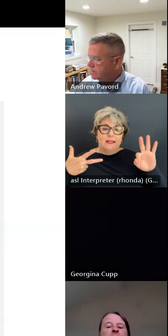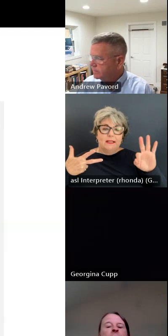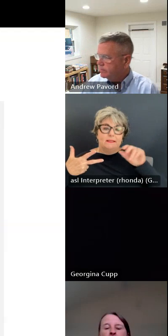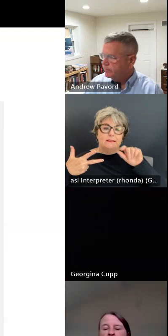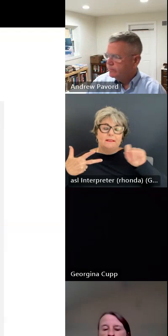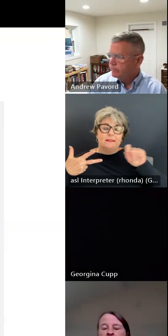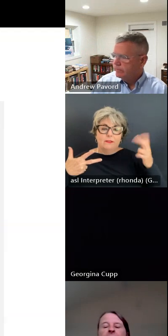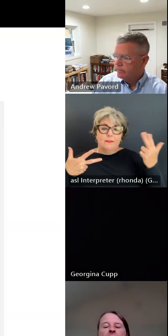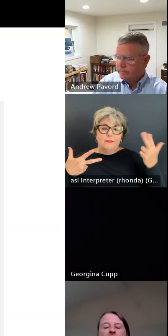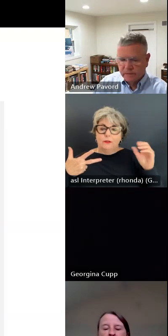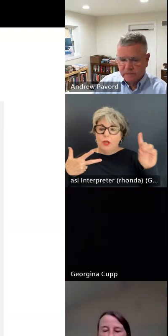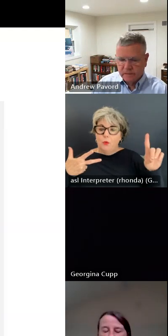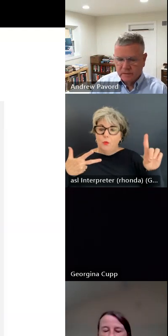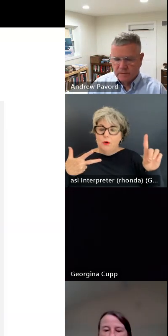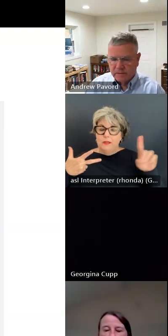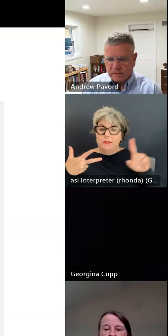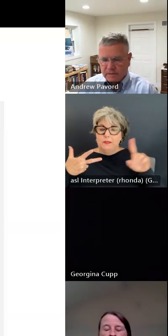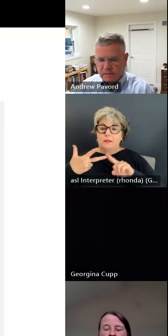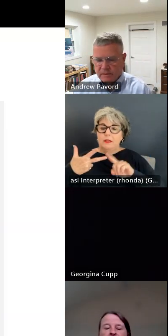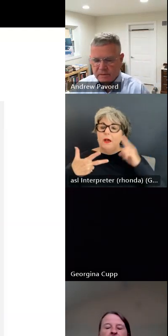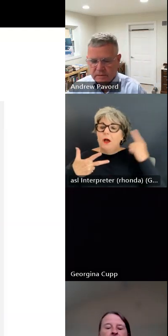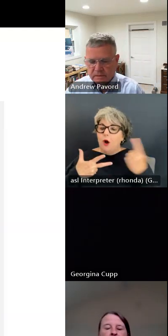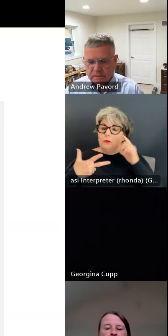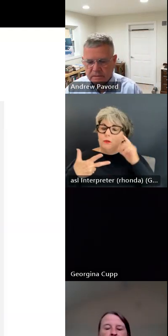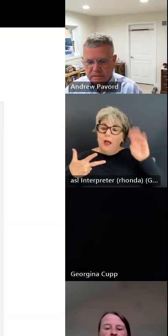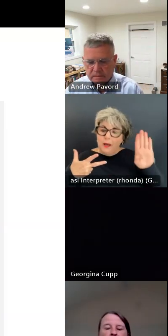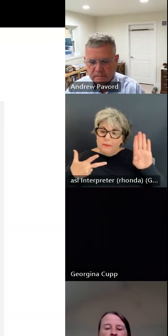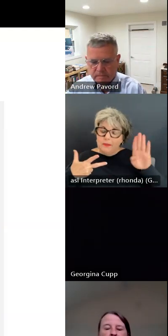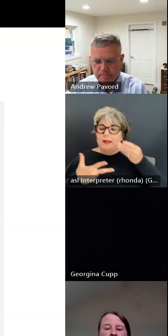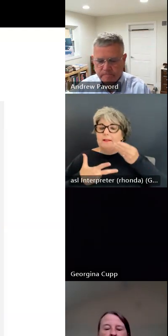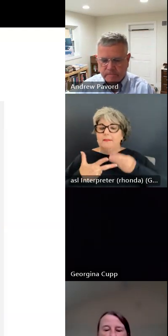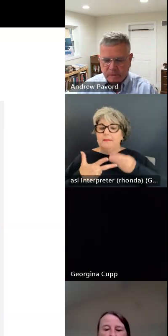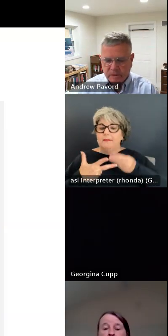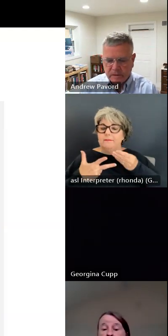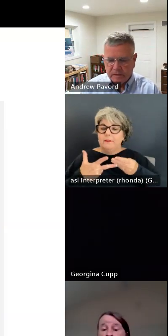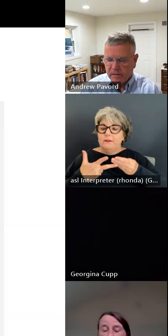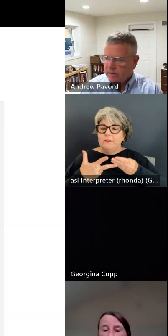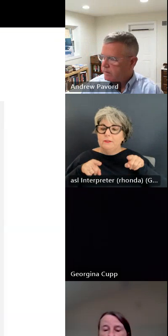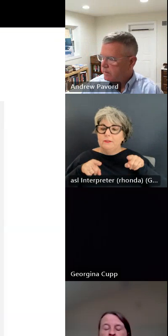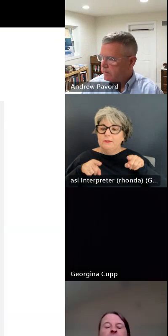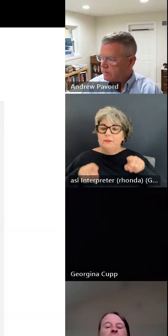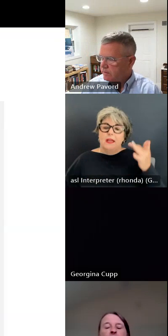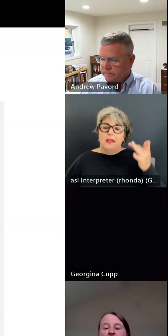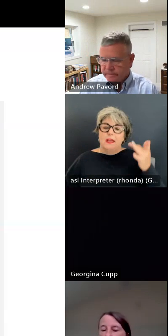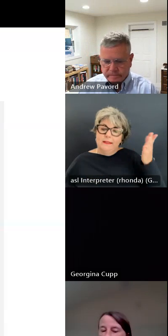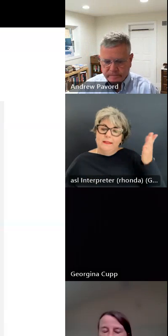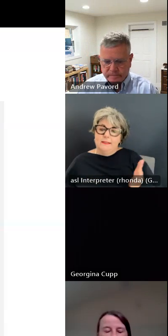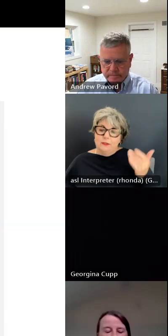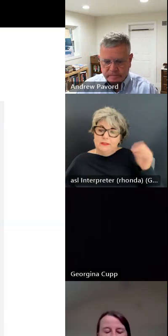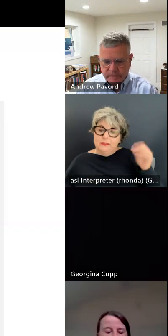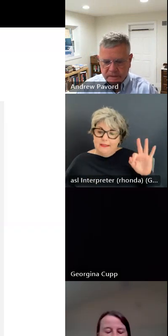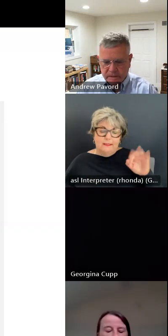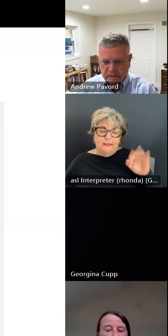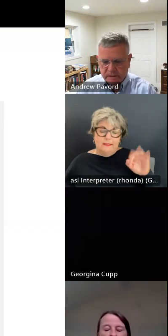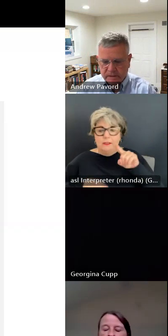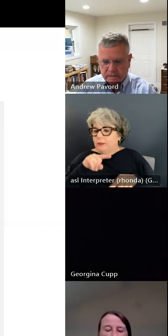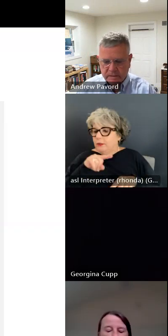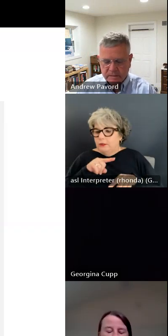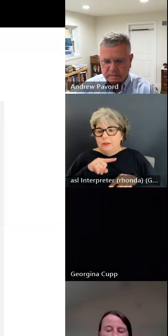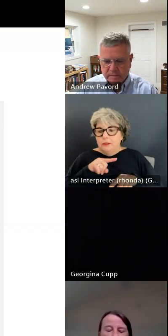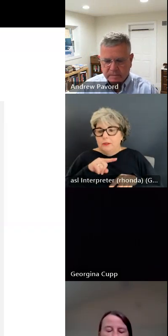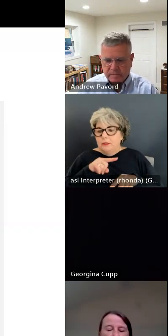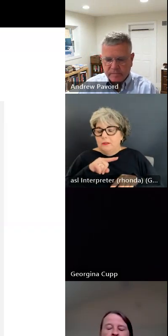18/19-1301, you can only obligate the funds in 18 or 19. You cannot, even